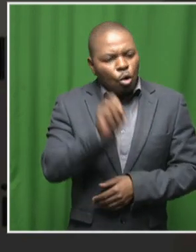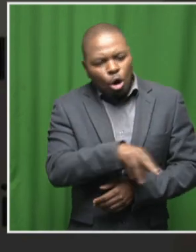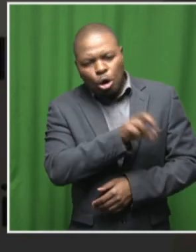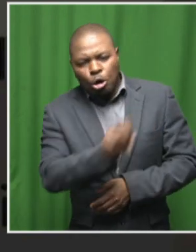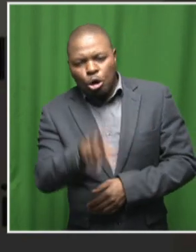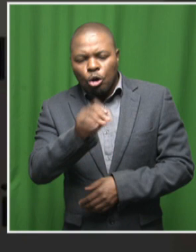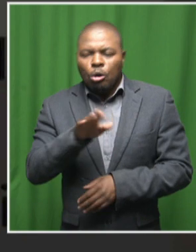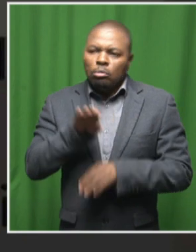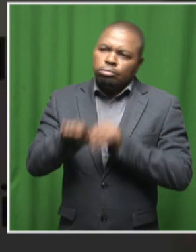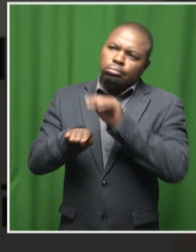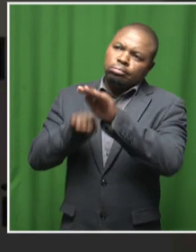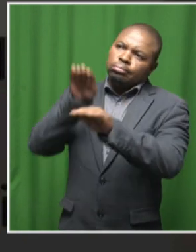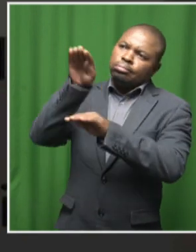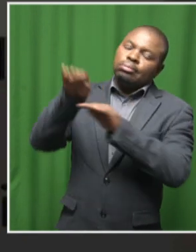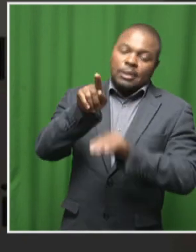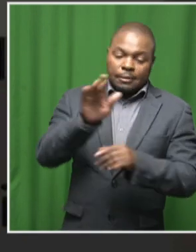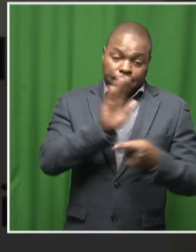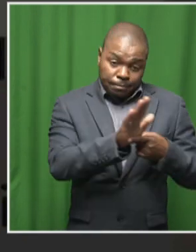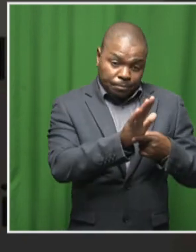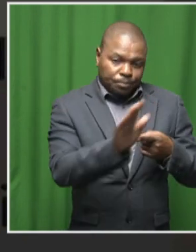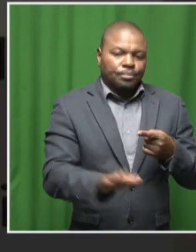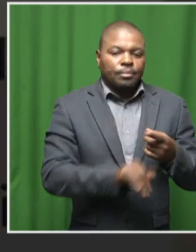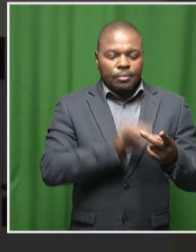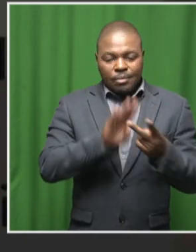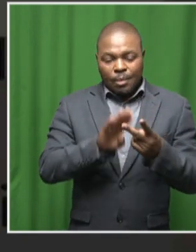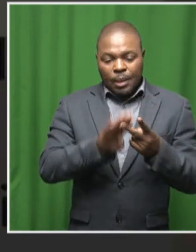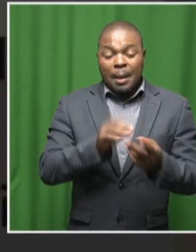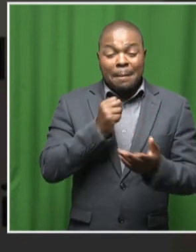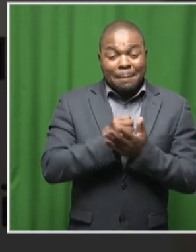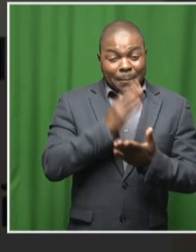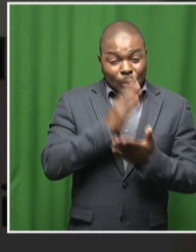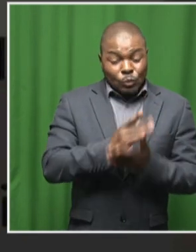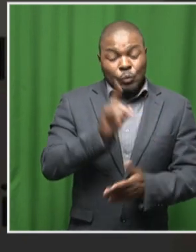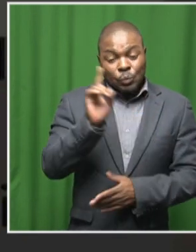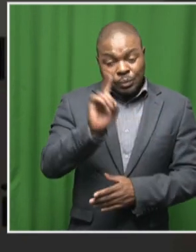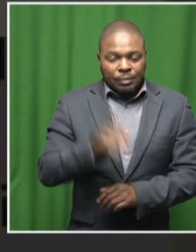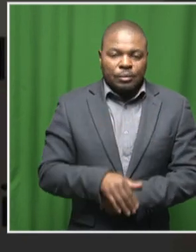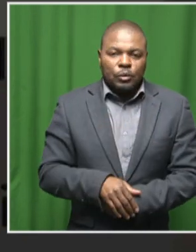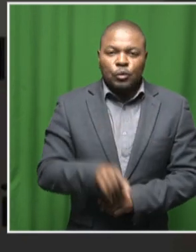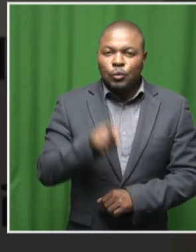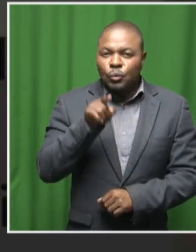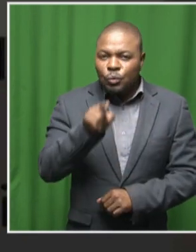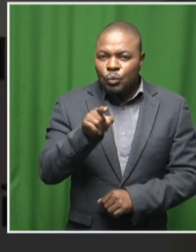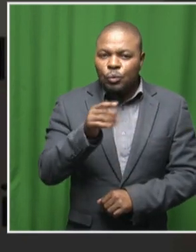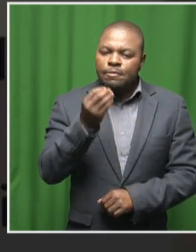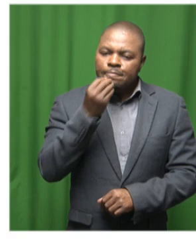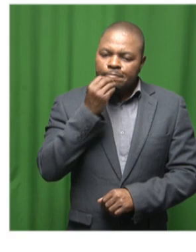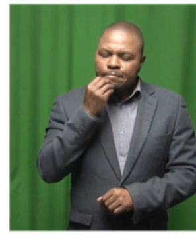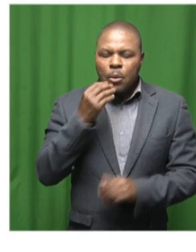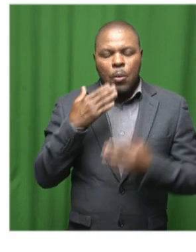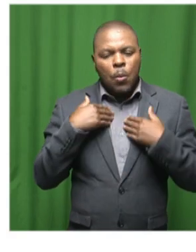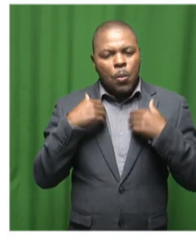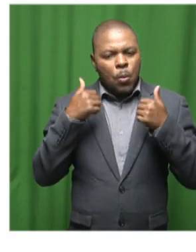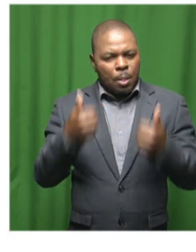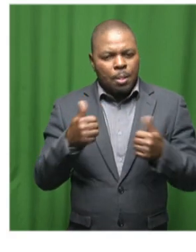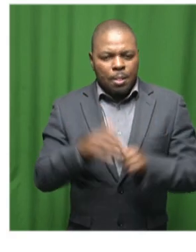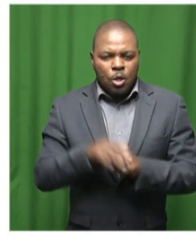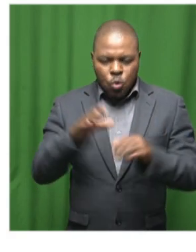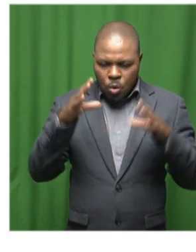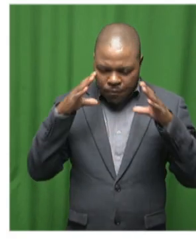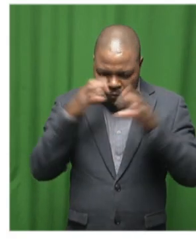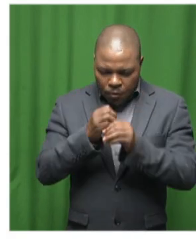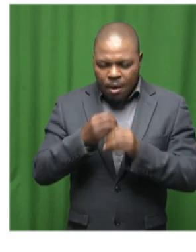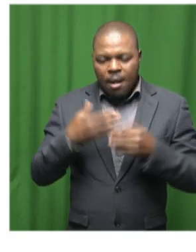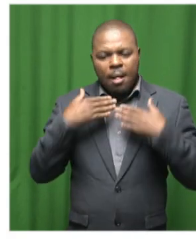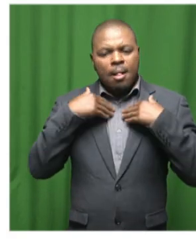the stairs and all of that. That is one. And make sure that, you eat well. You focus on the healthy